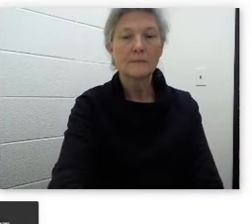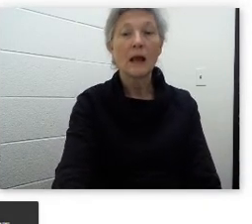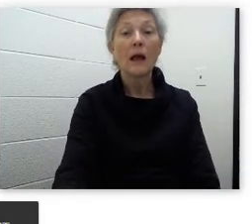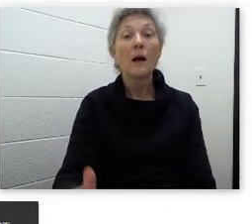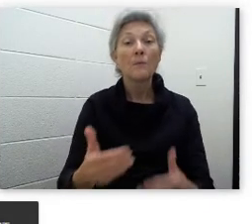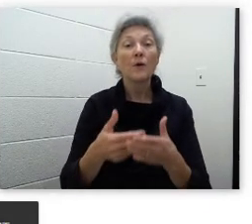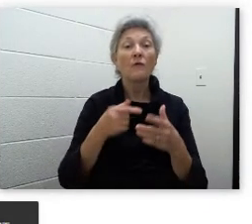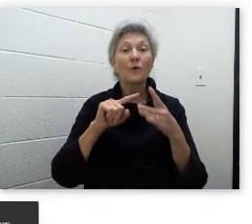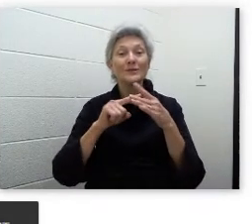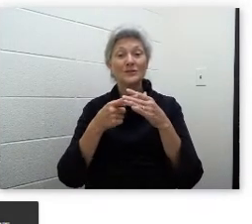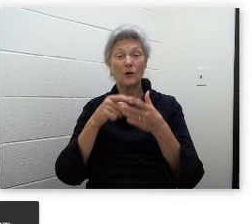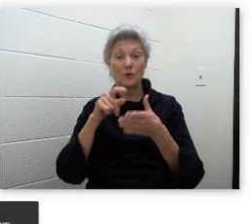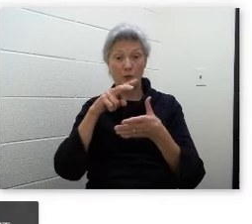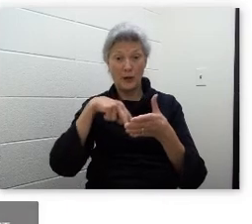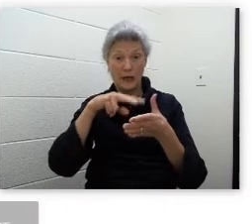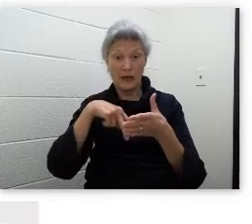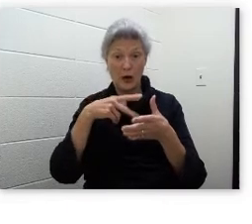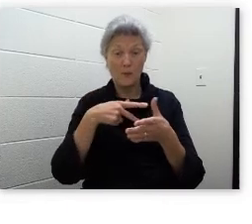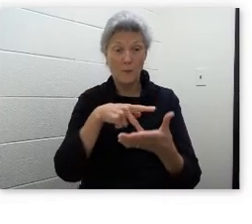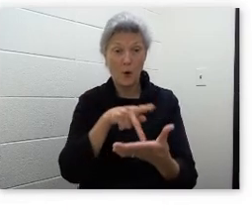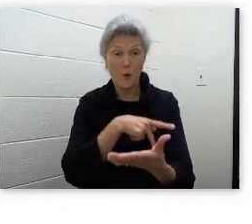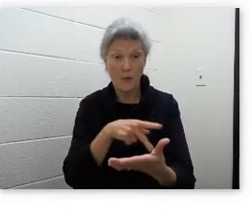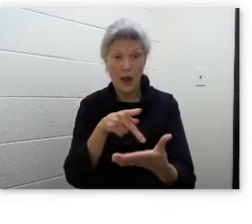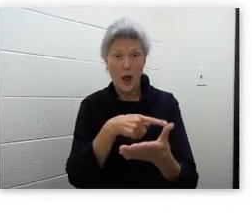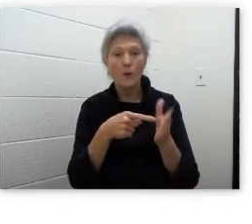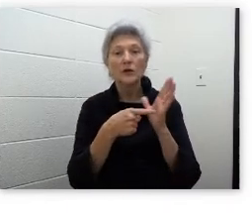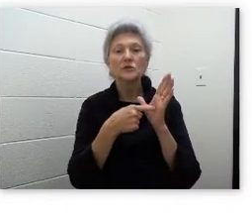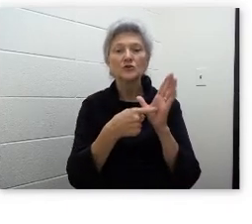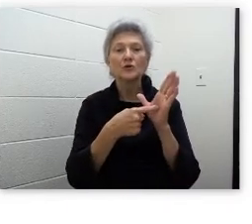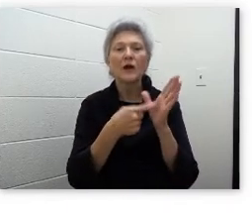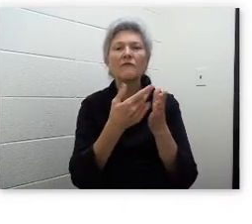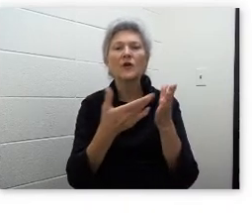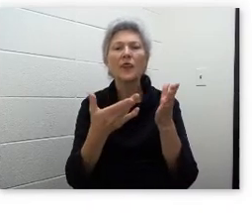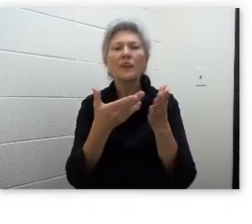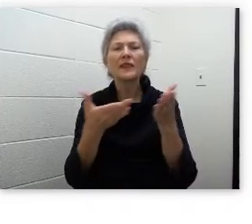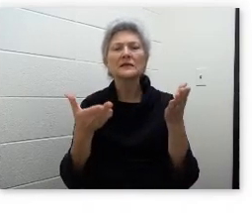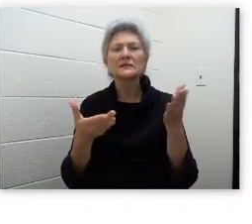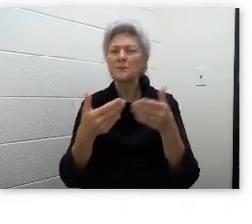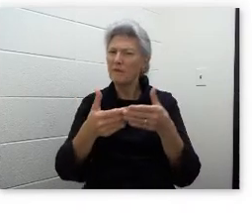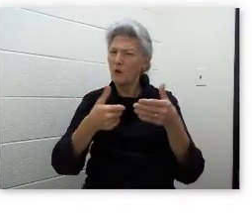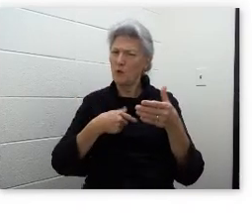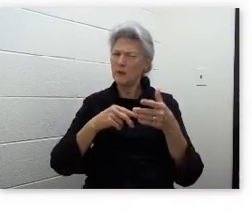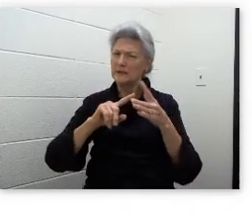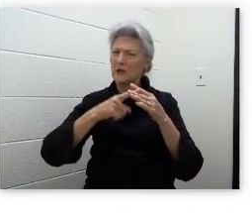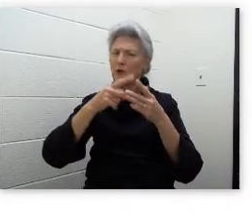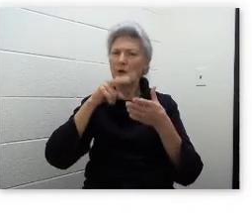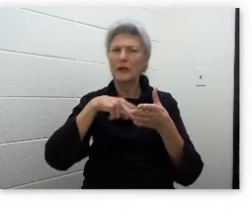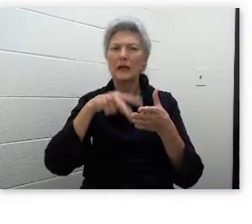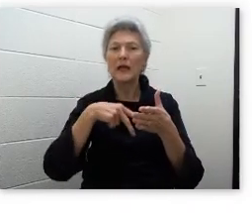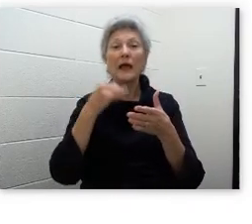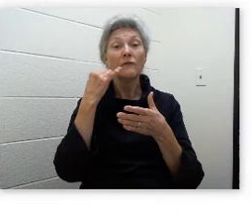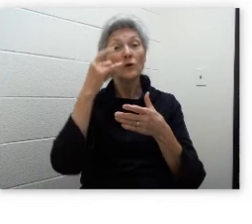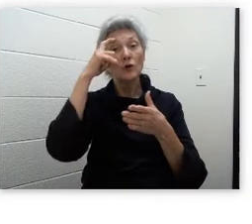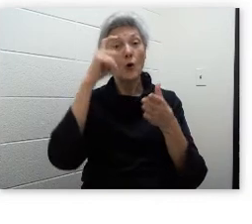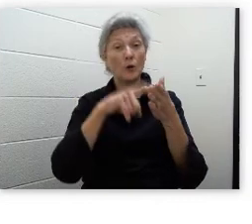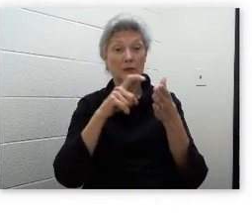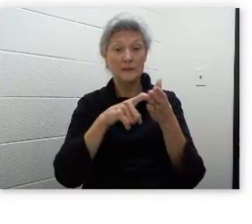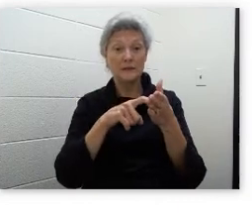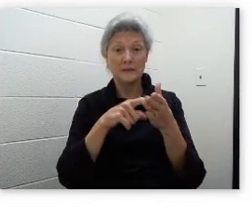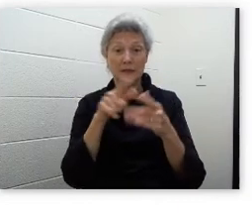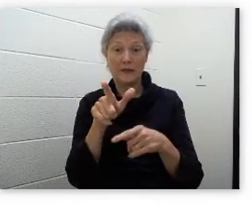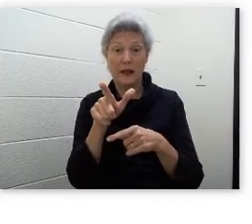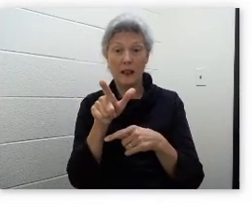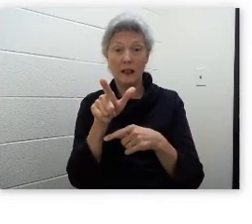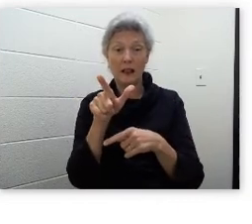Before we start reading our poem, I do want to point out a few things before we start. If you notice, off to the